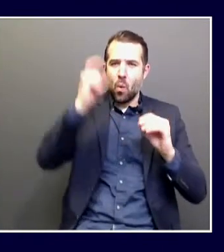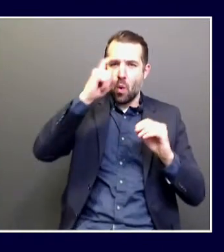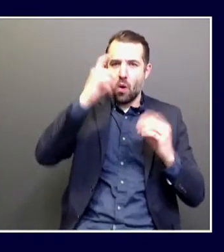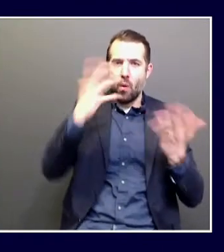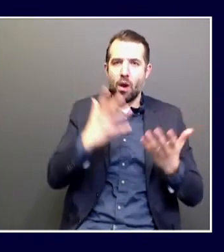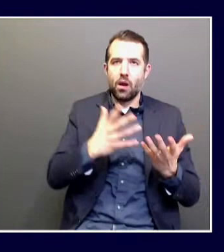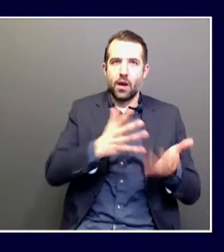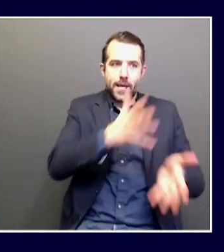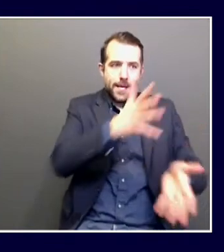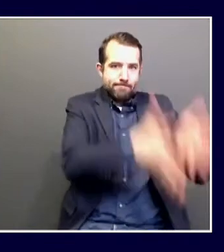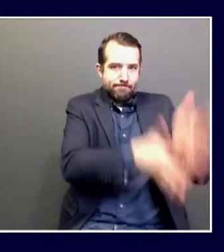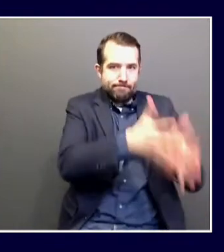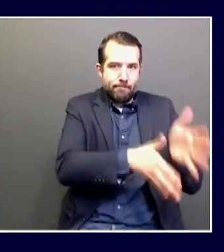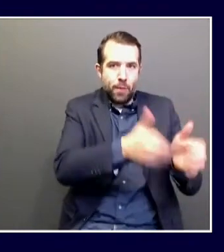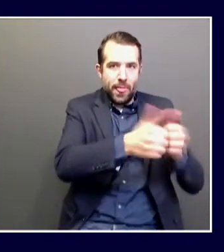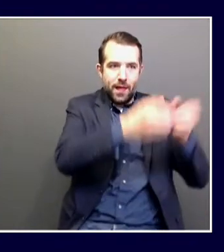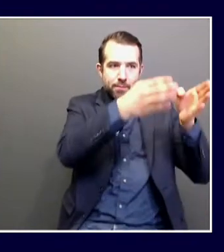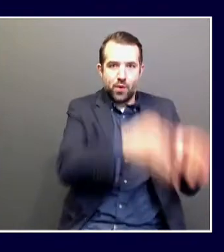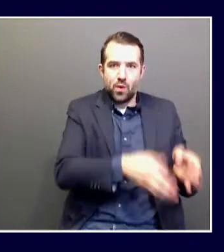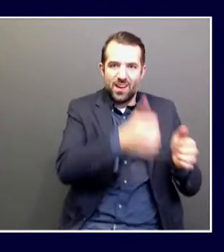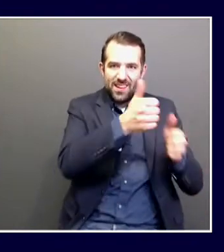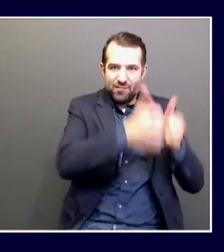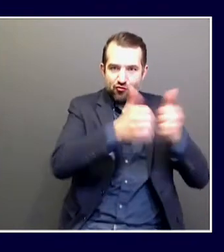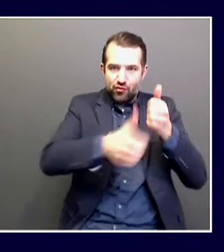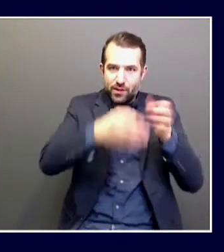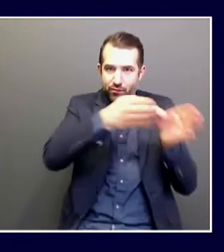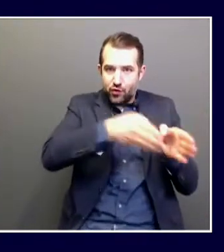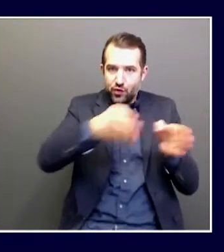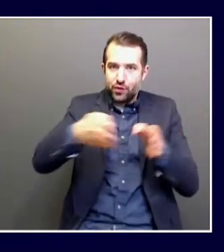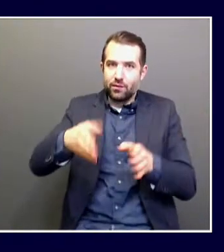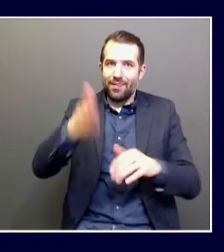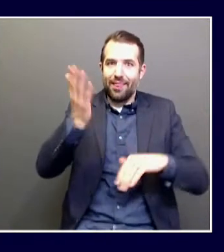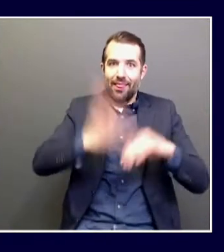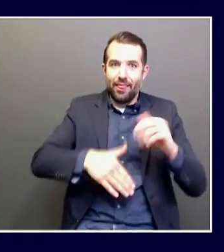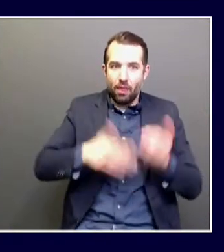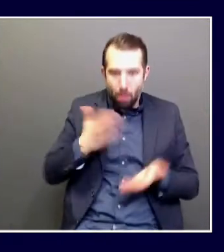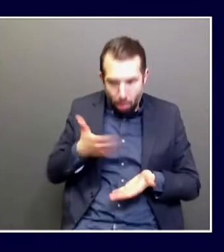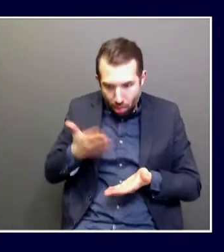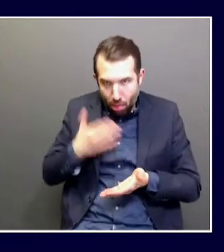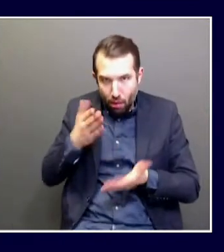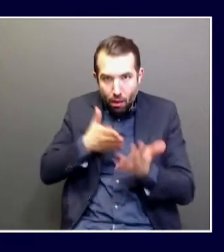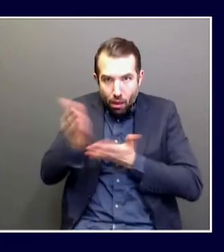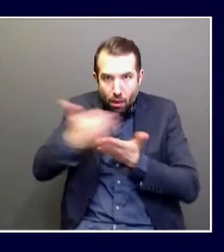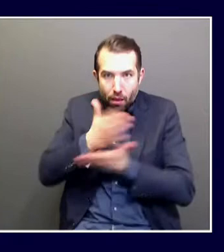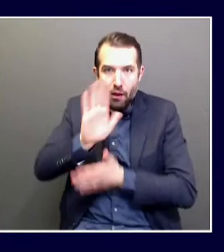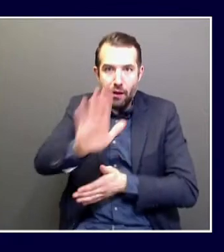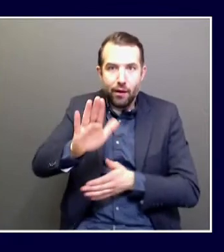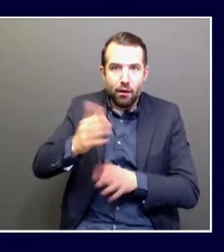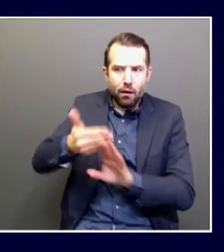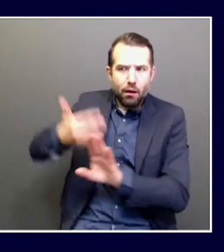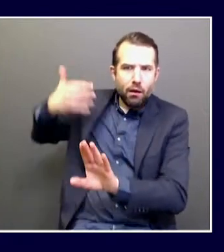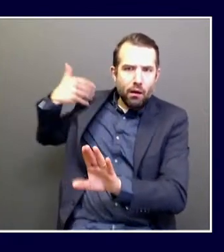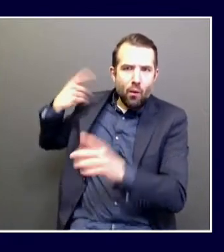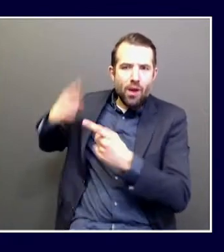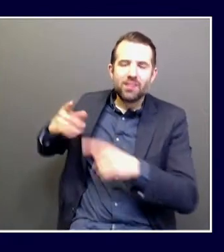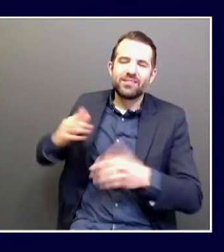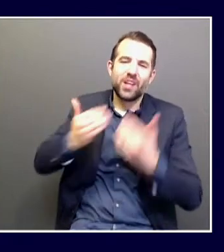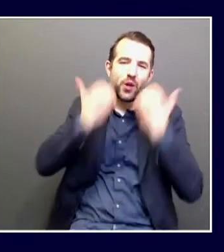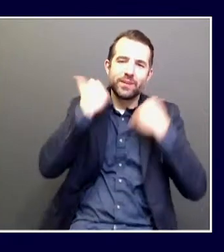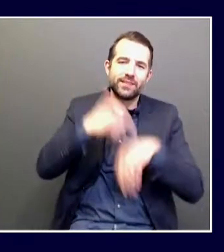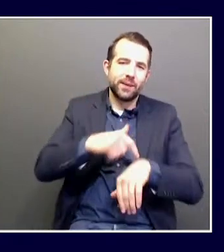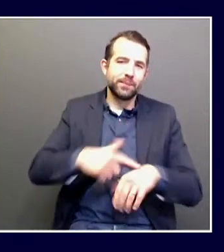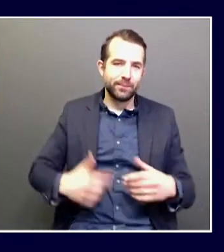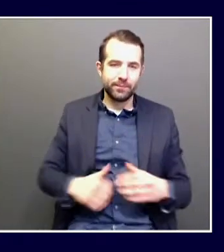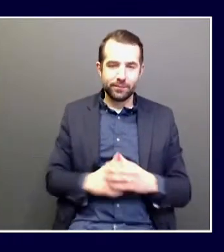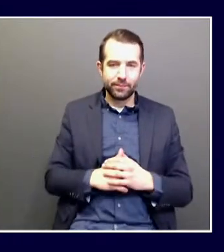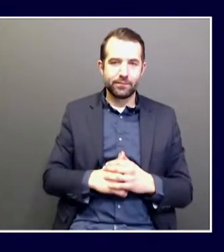and then the final point, Joe, that we are weighing is that although that hypothetical patient who goes to the ER because